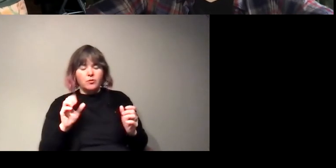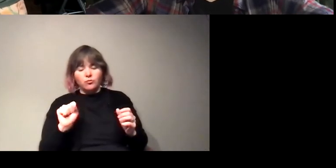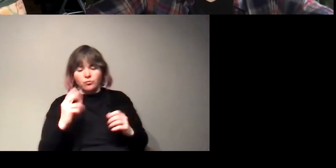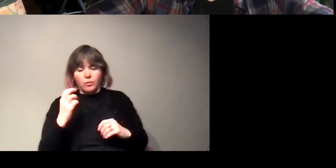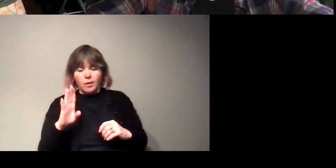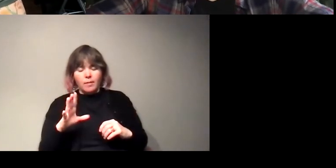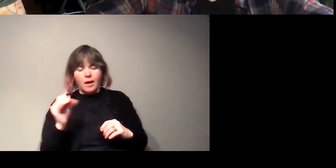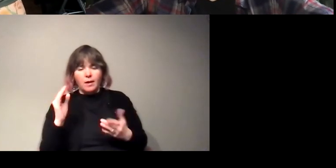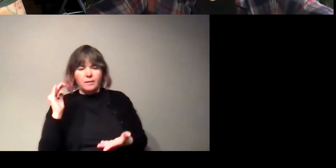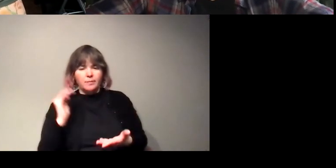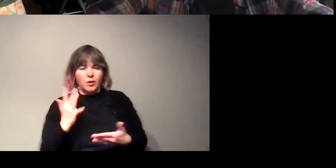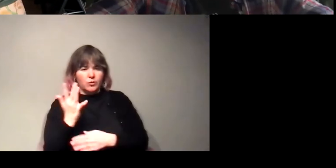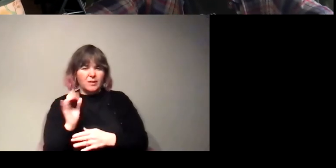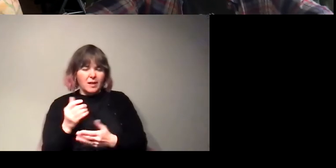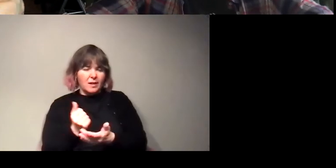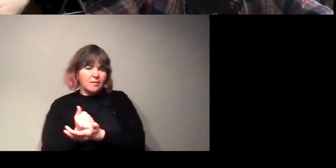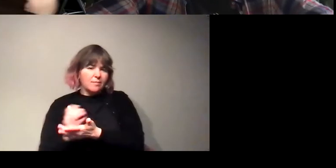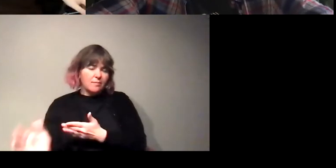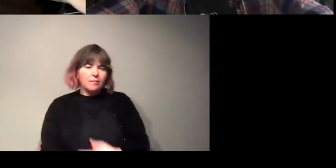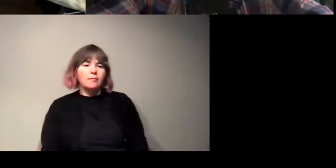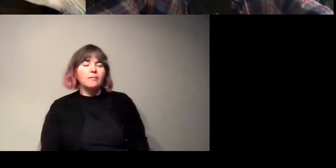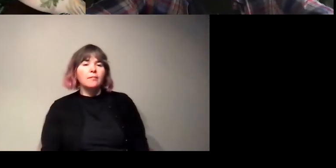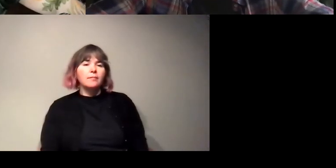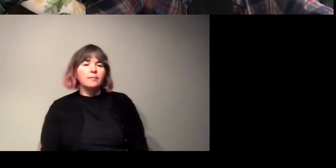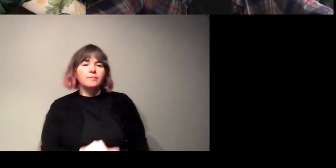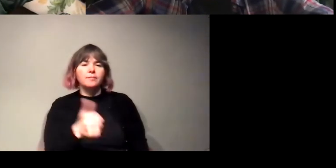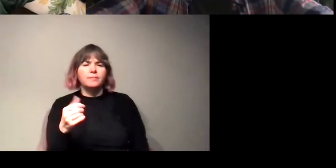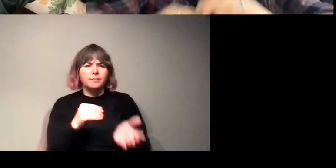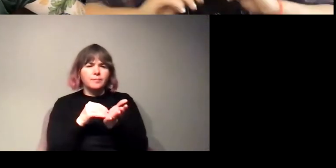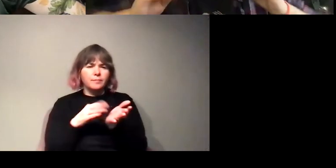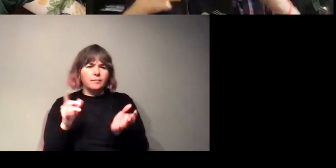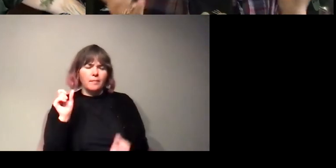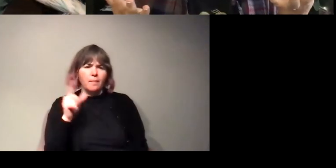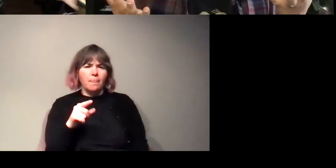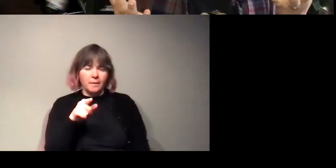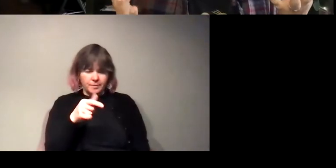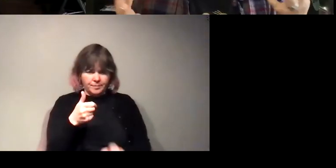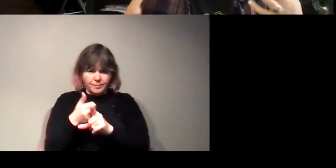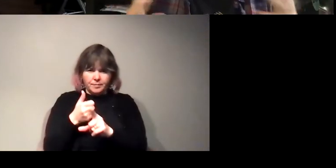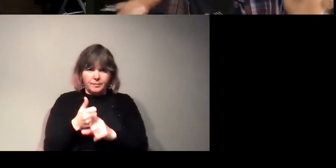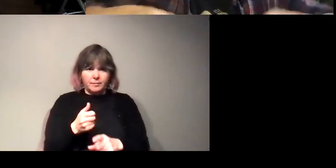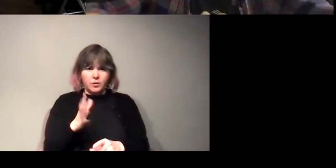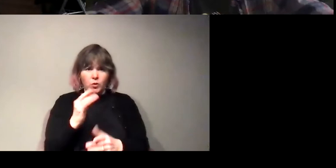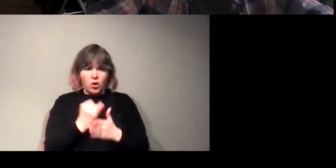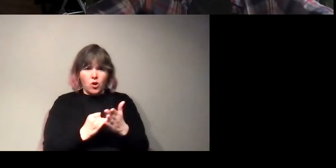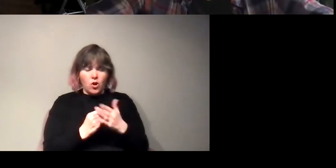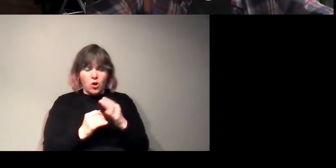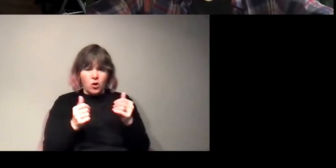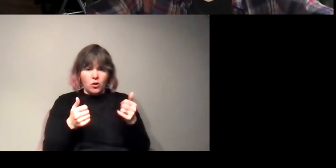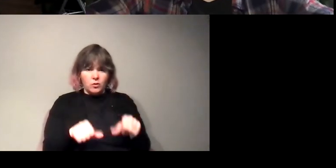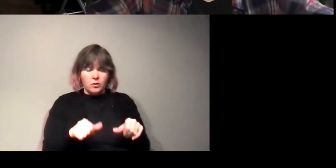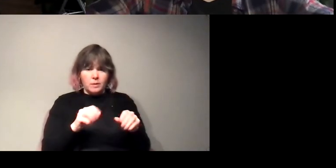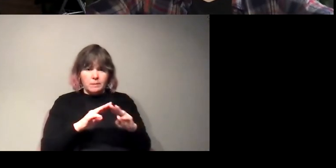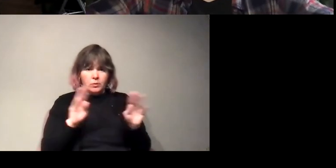helps. Very cool. One of our students asked, do you ever put your art in a museum?